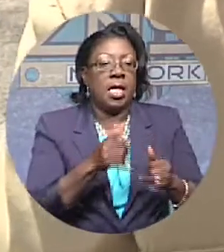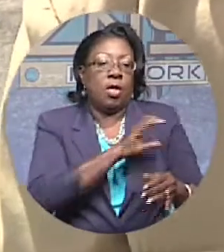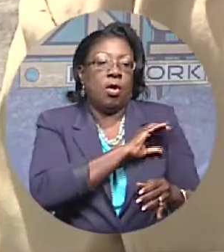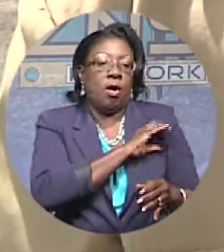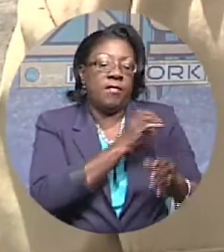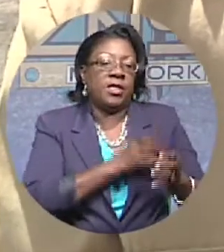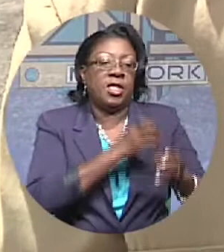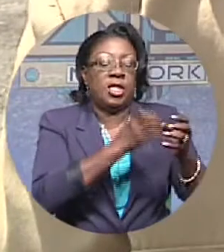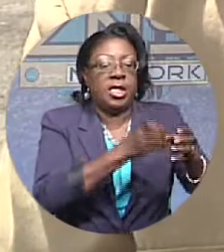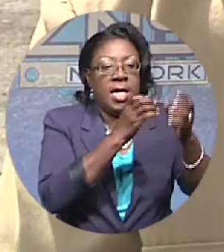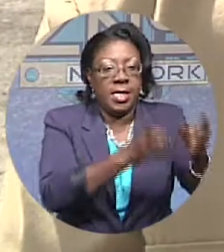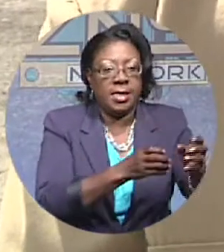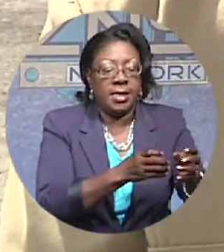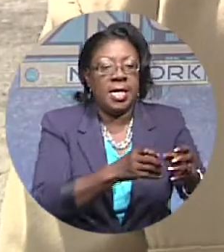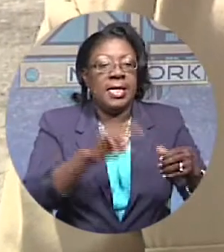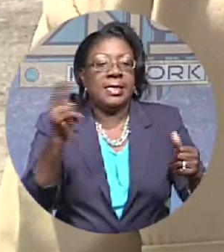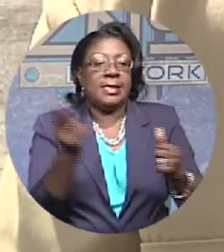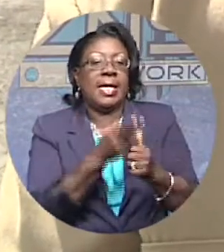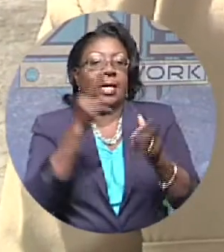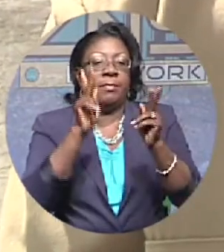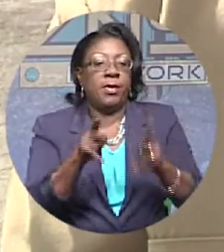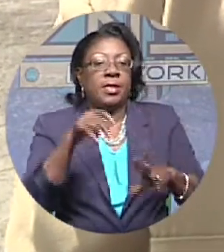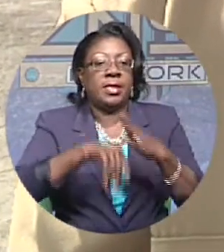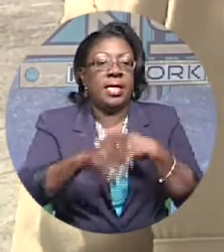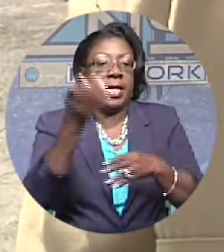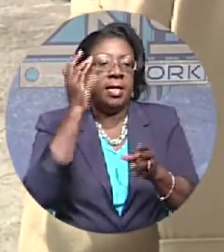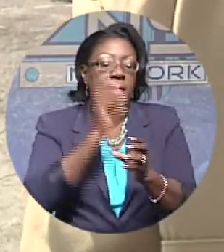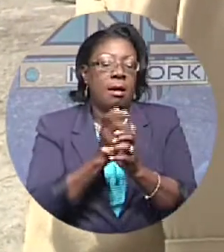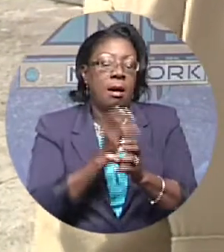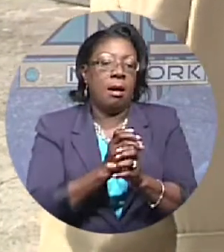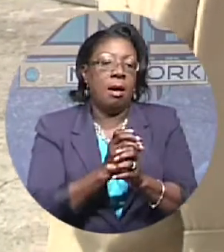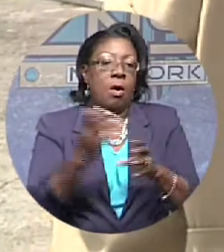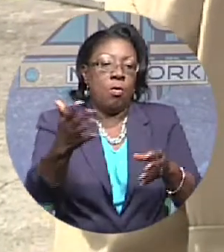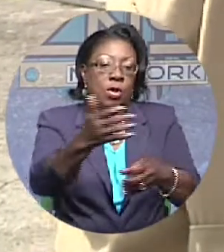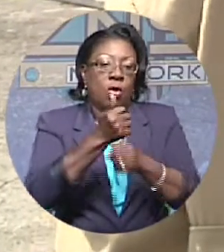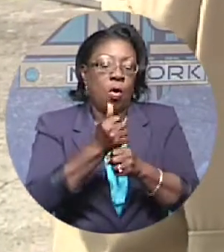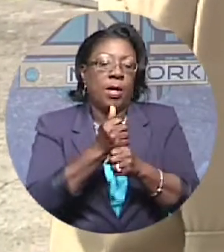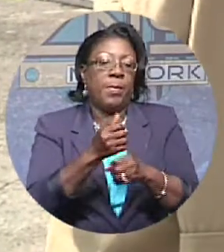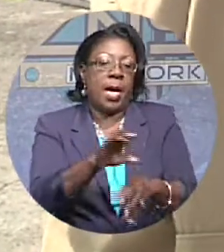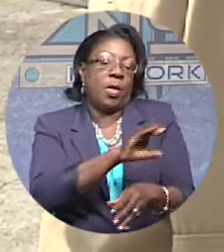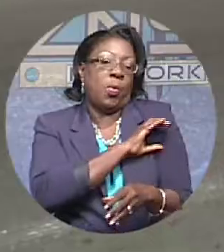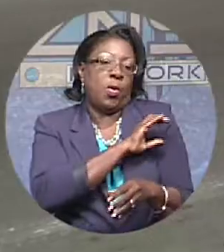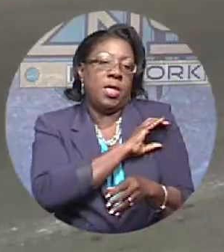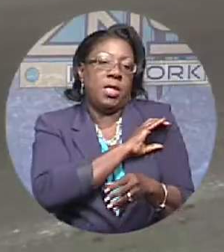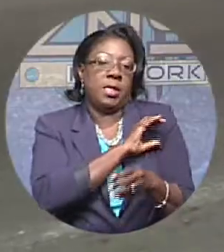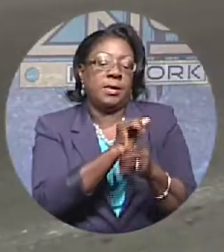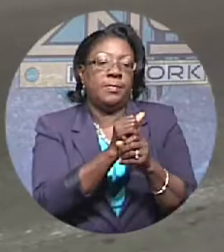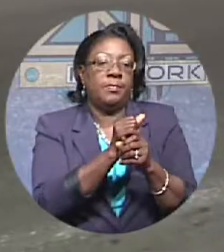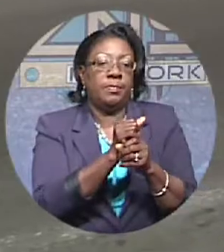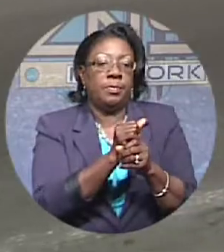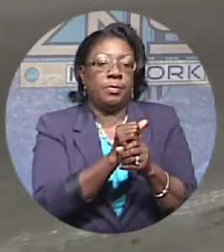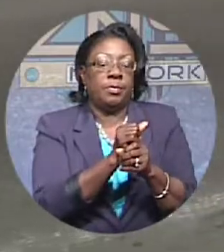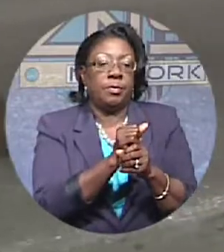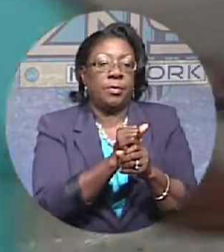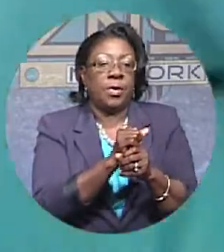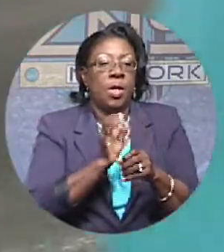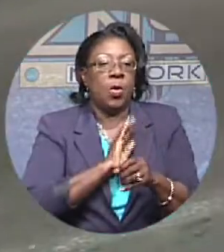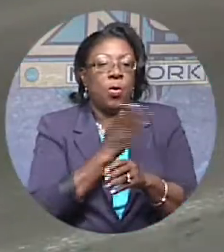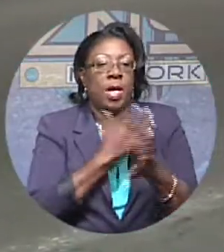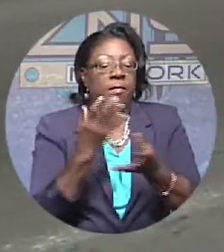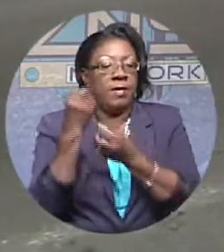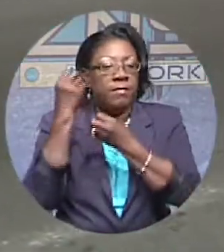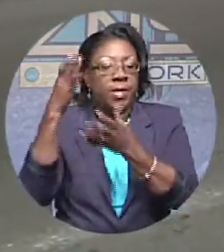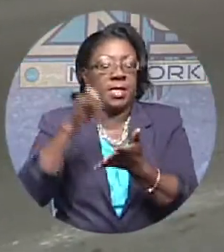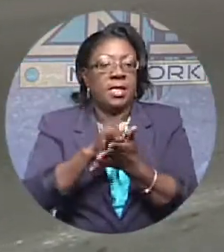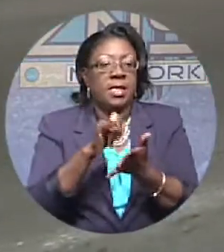chase, unable to catch him. The second person who was in the vehicle was caught by the officers while on scene. Yeah, the information is